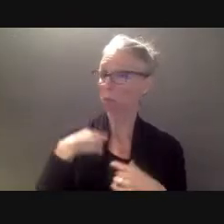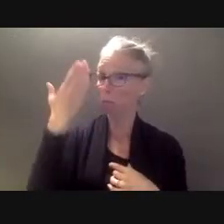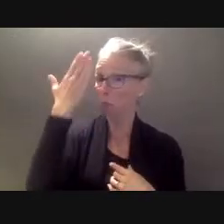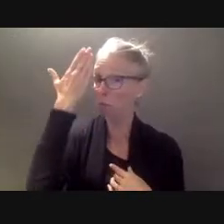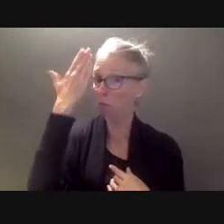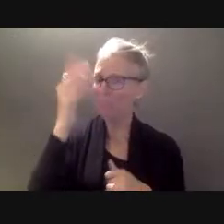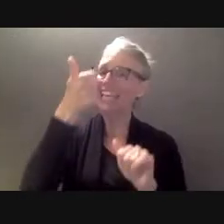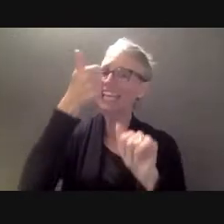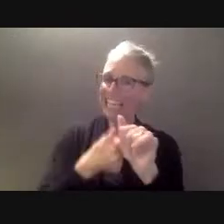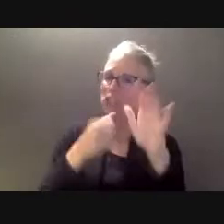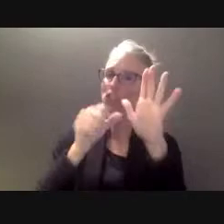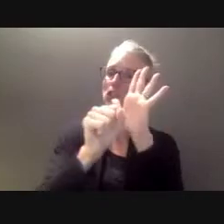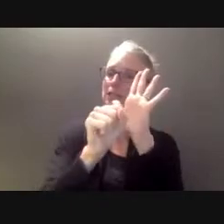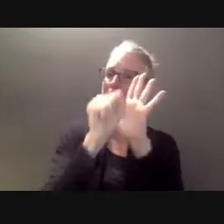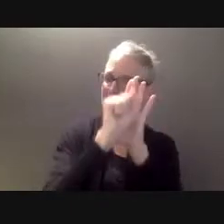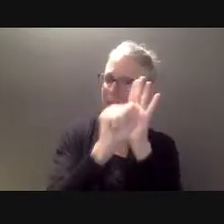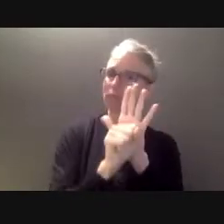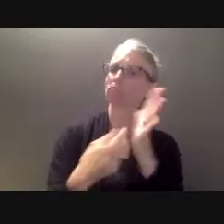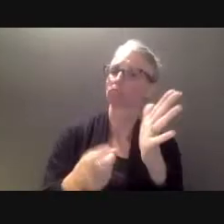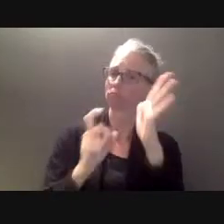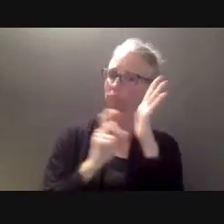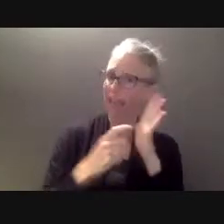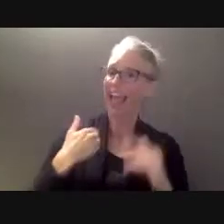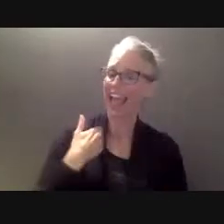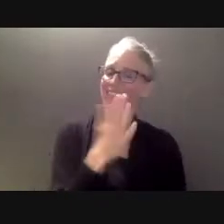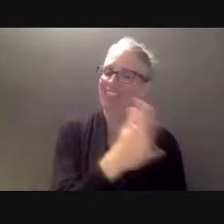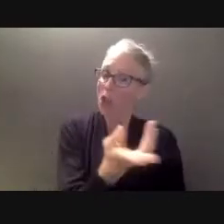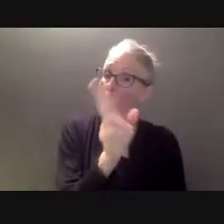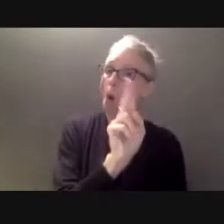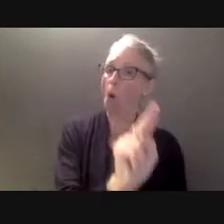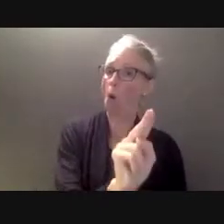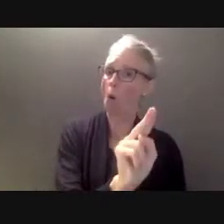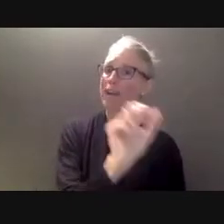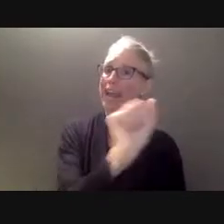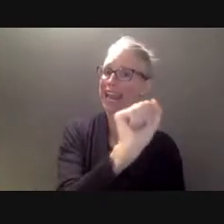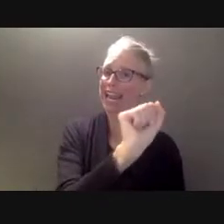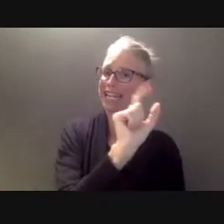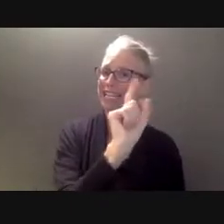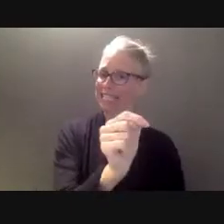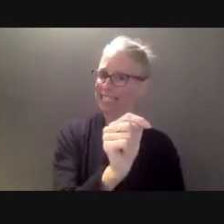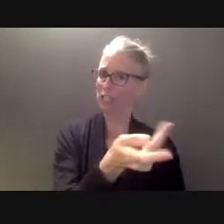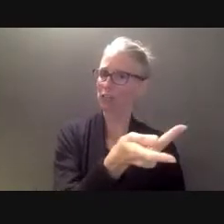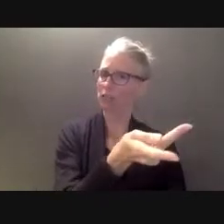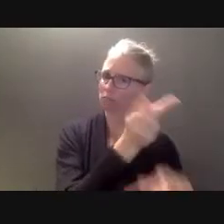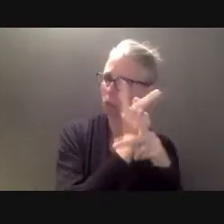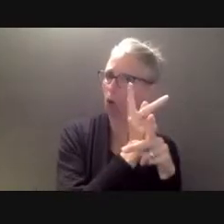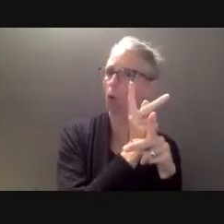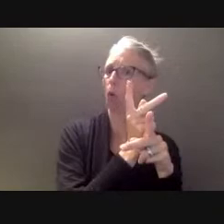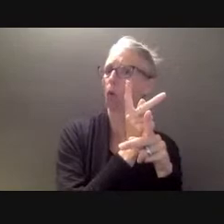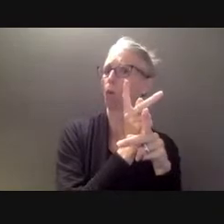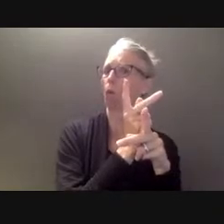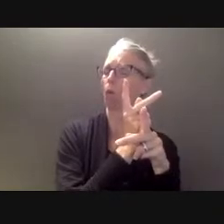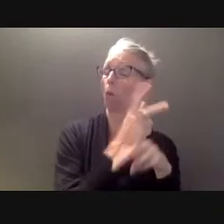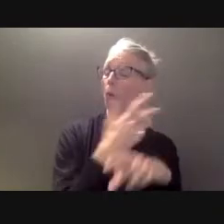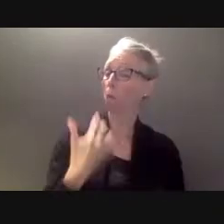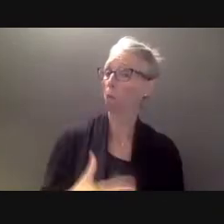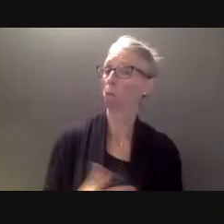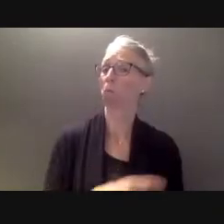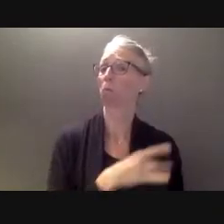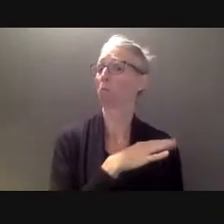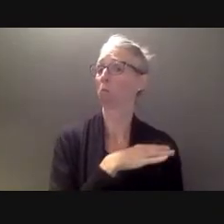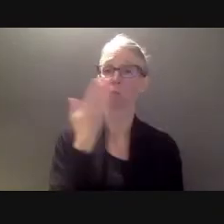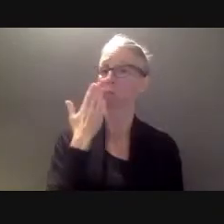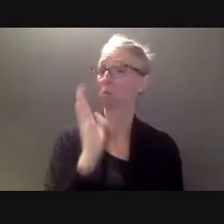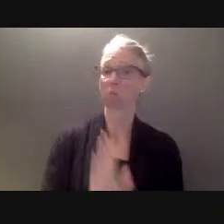their own adaptive equipment rental organization. So I think that's a fantastic starting